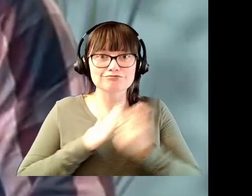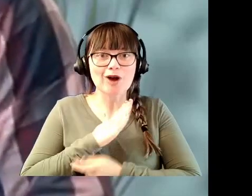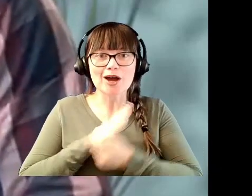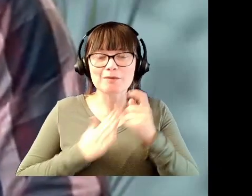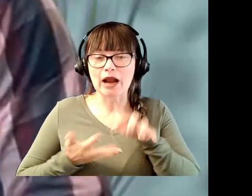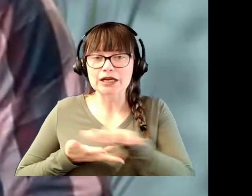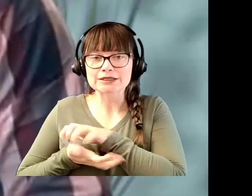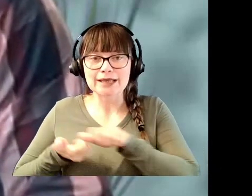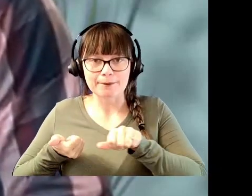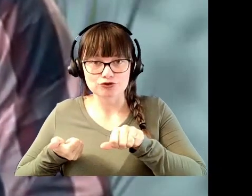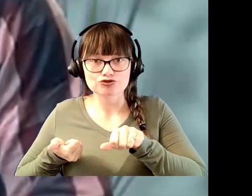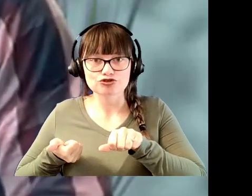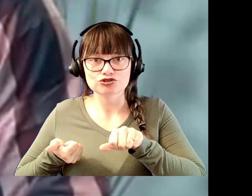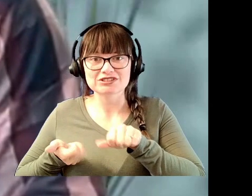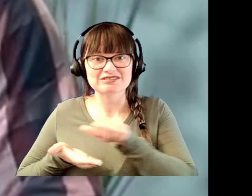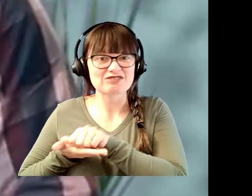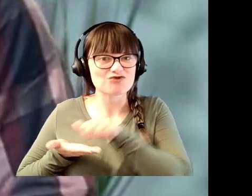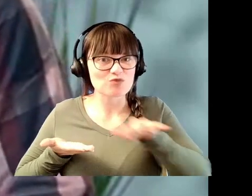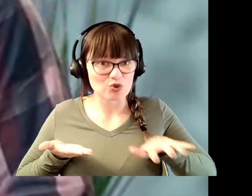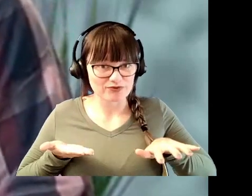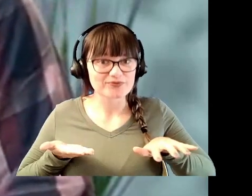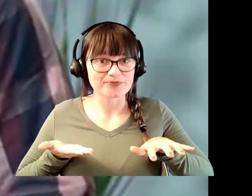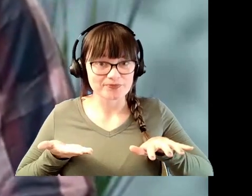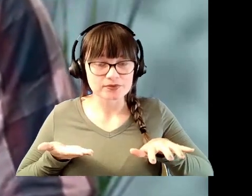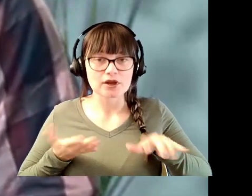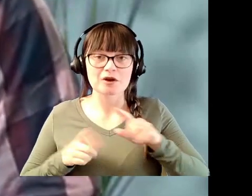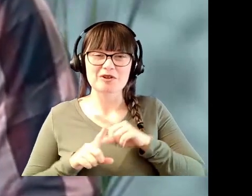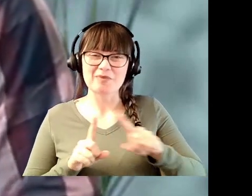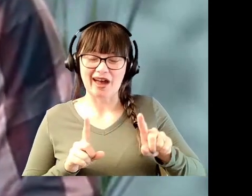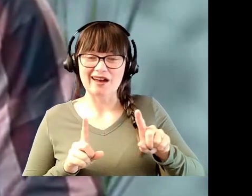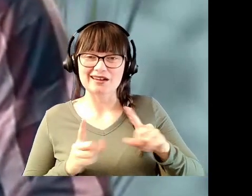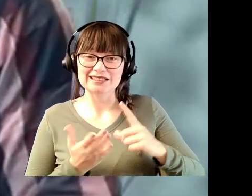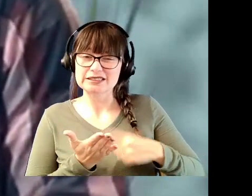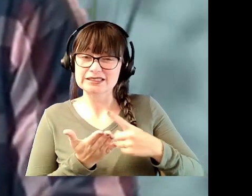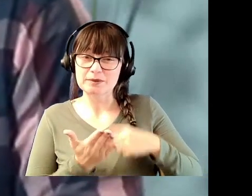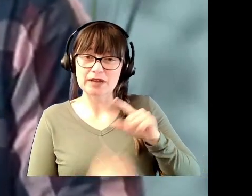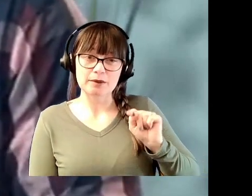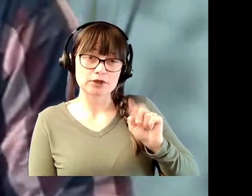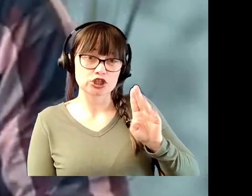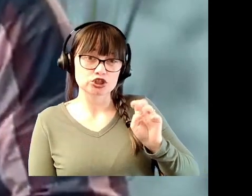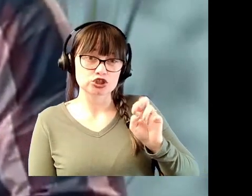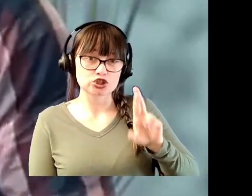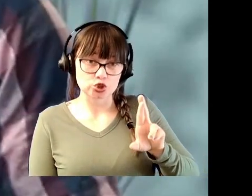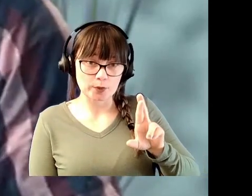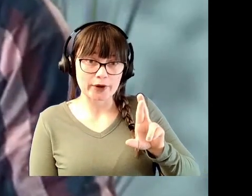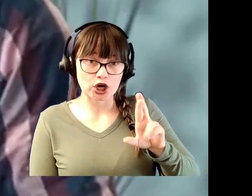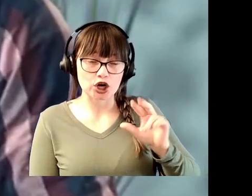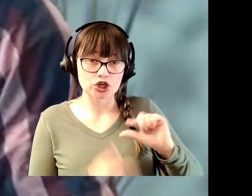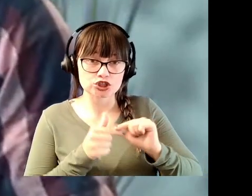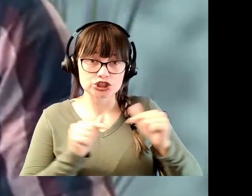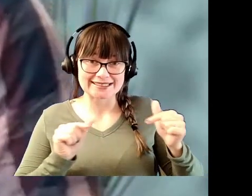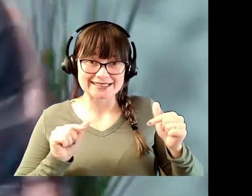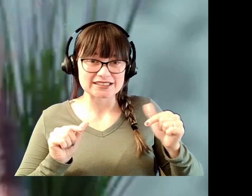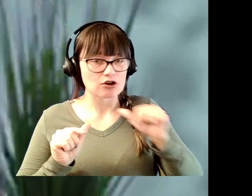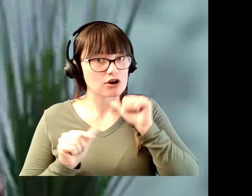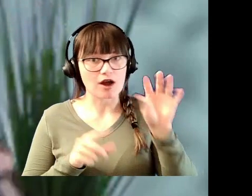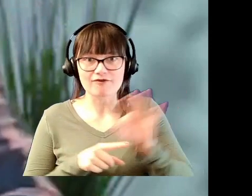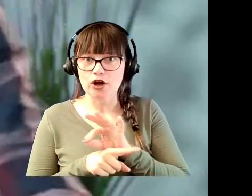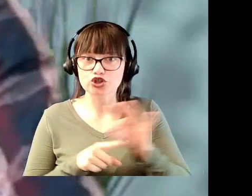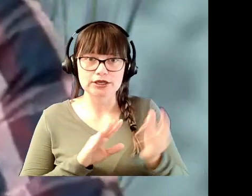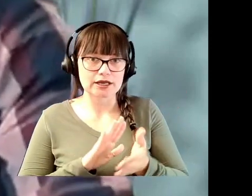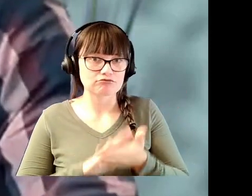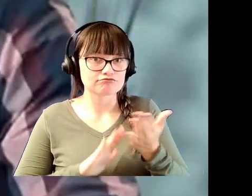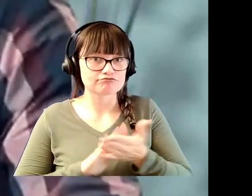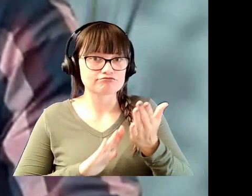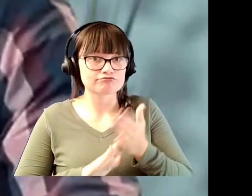when we investigate the genes of a person with cancer is that these tumor suppressor genes are not functioning. So